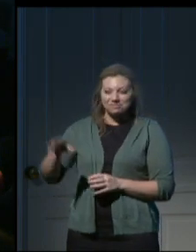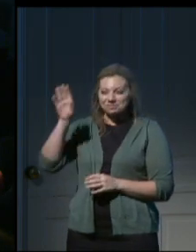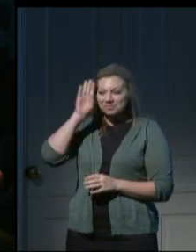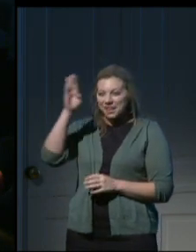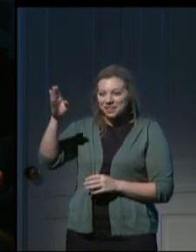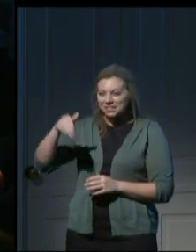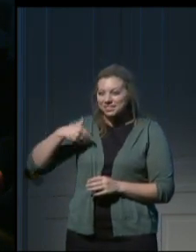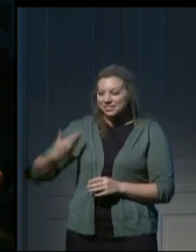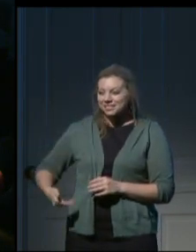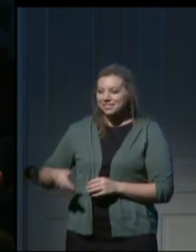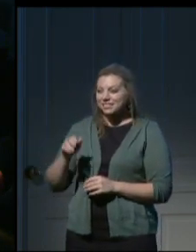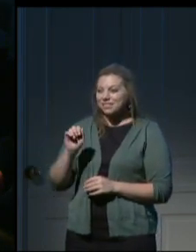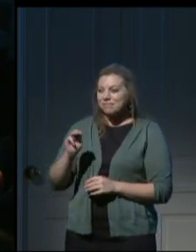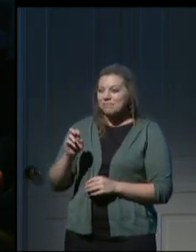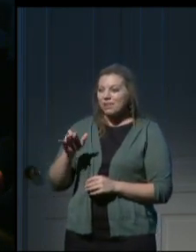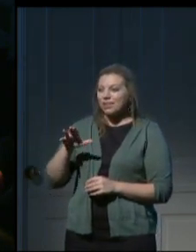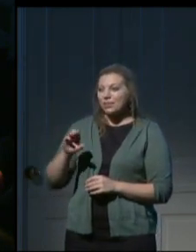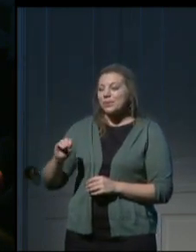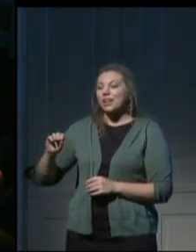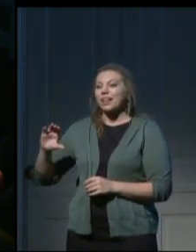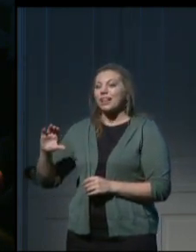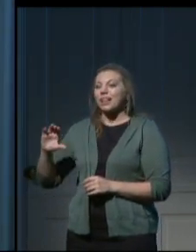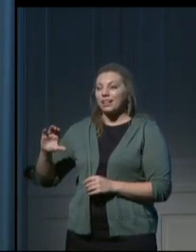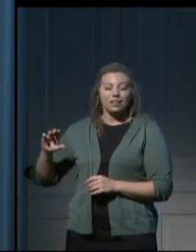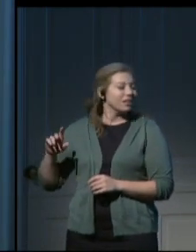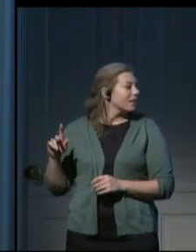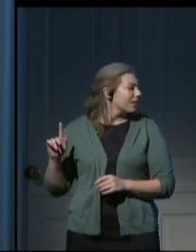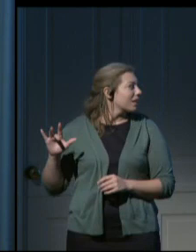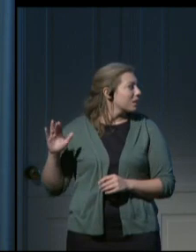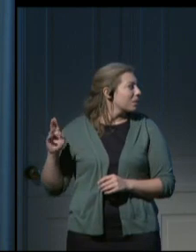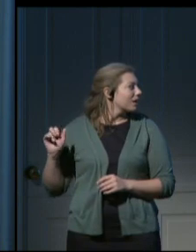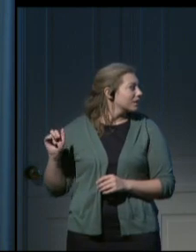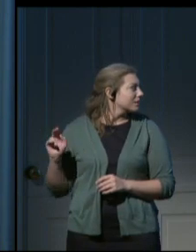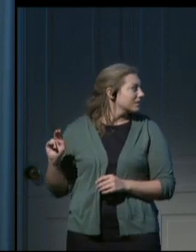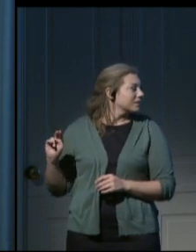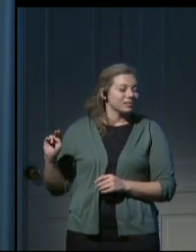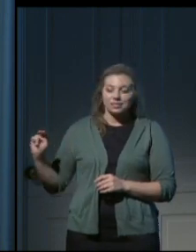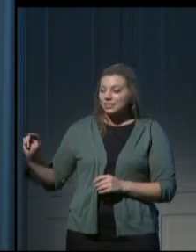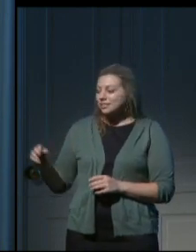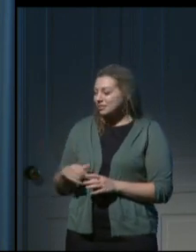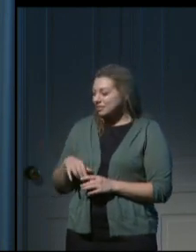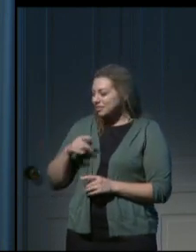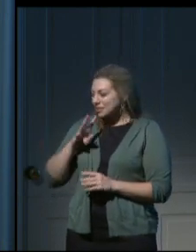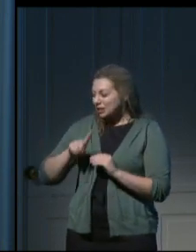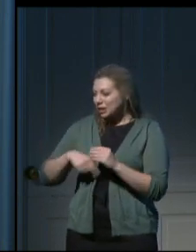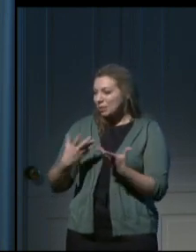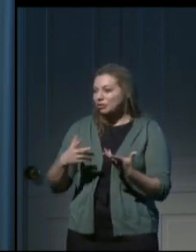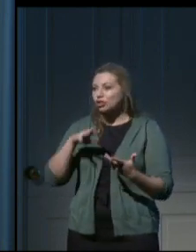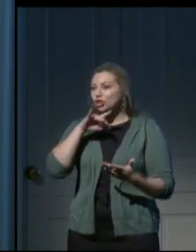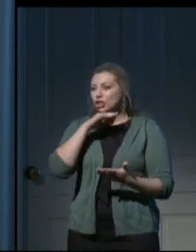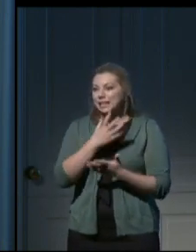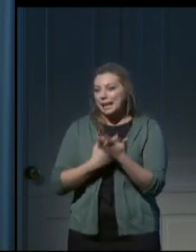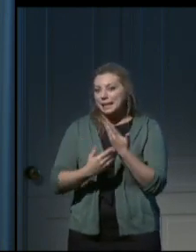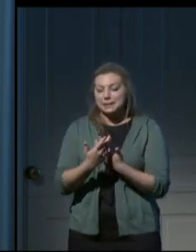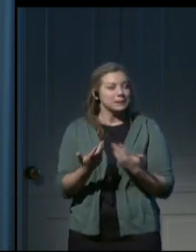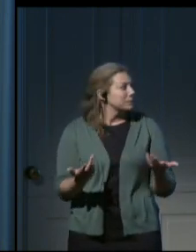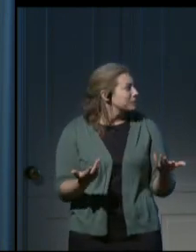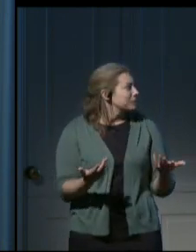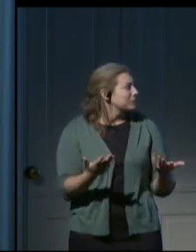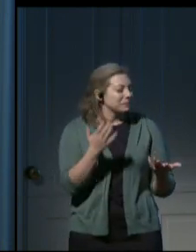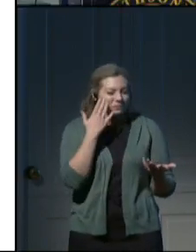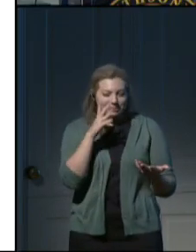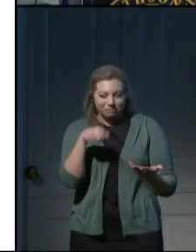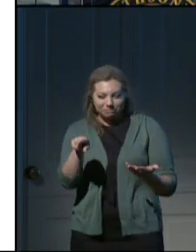Hello, I'm Mario Klingemann. I hope my slide, yes. My talk is called Dirty Hands. I don't know if that will be